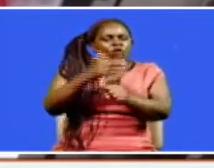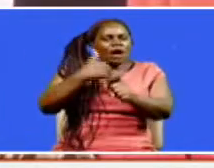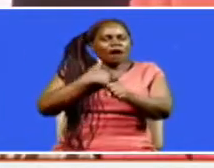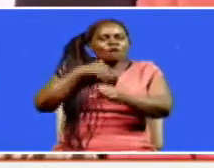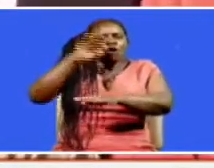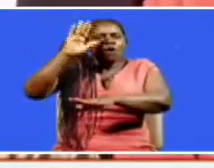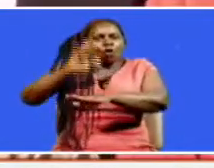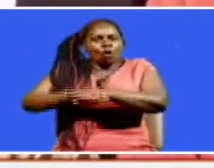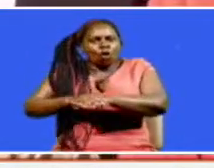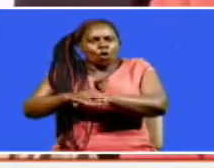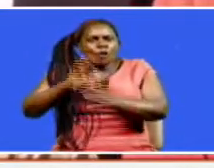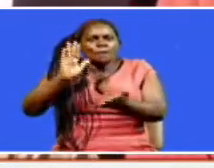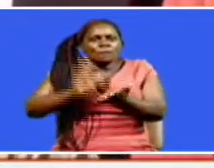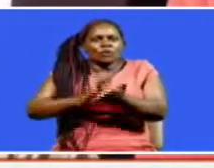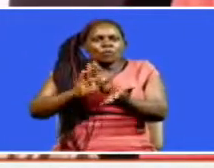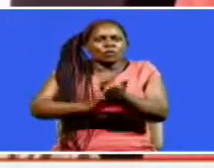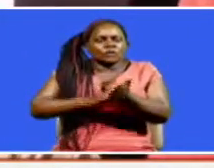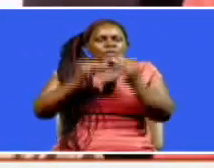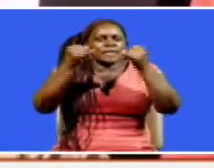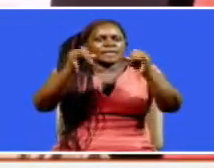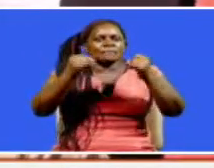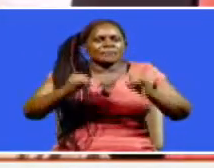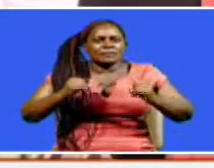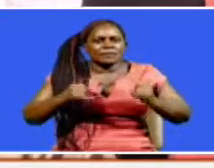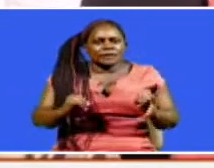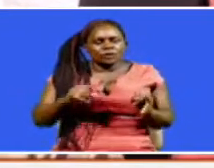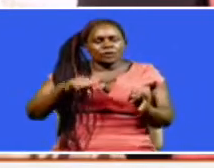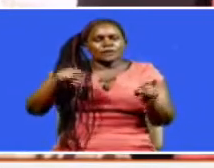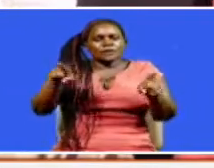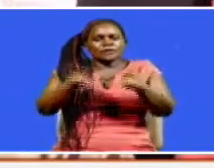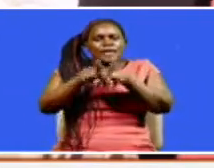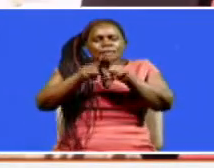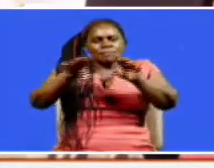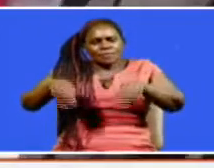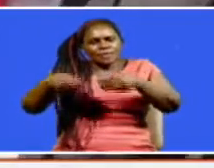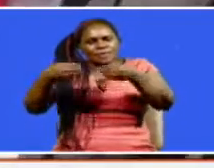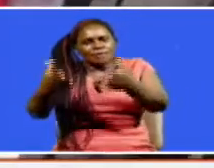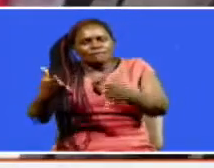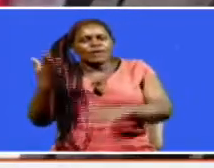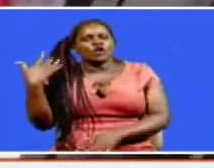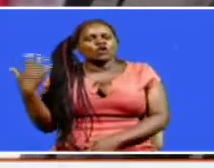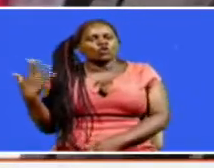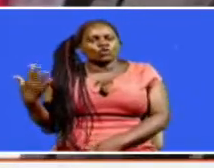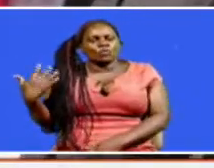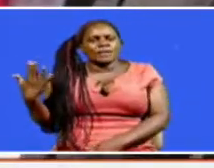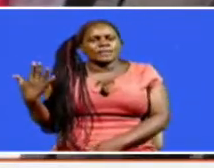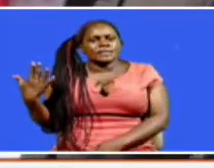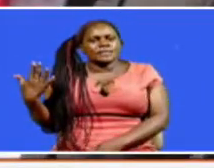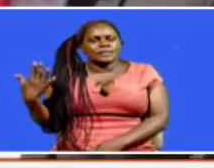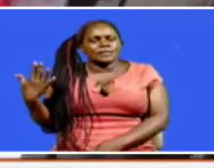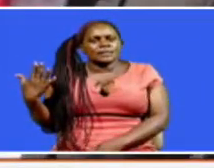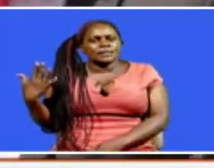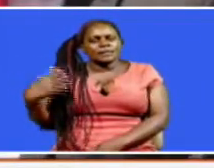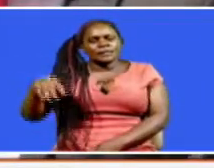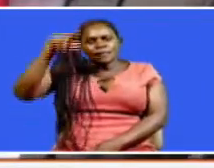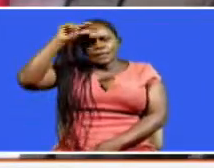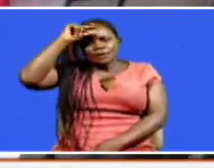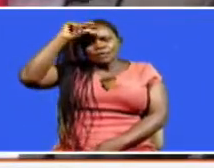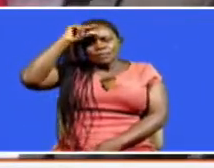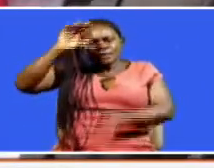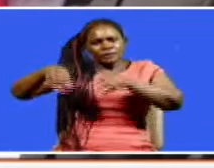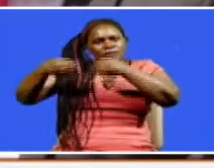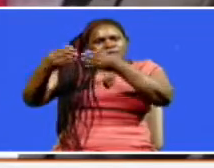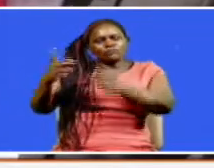regarding the proposed implementation. And we have given a document to the government